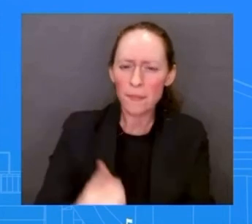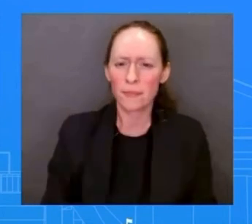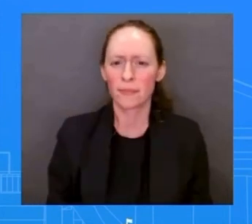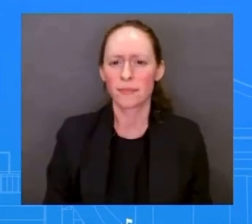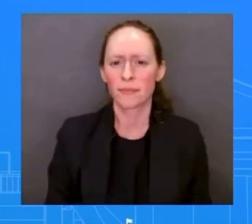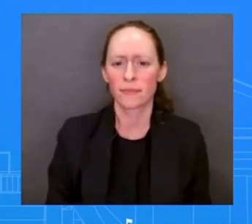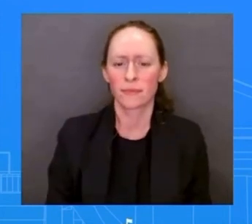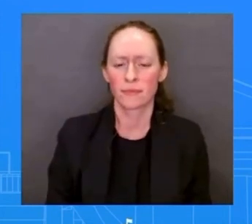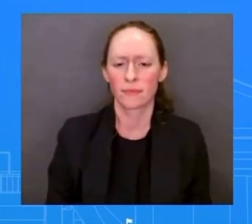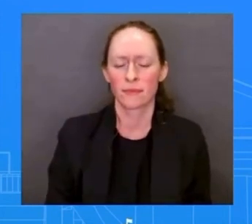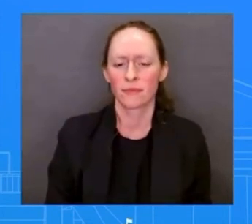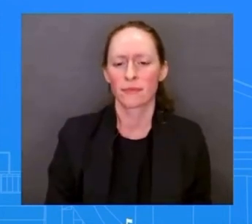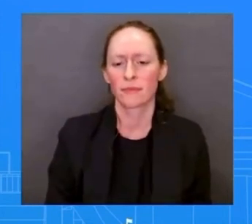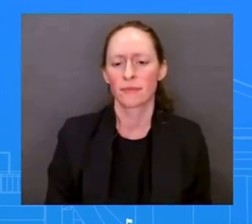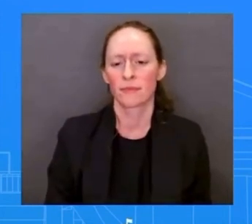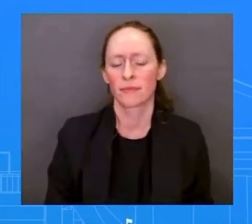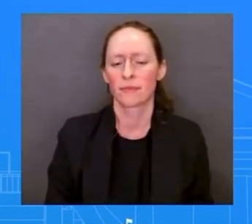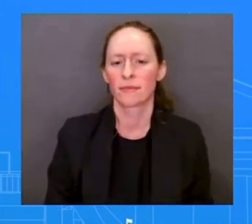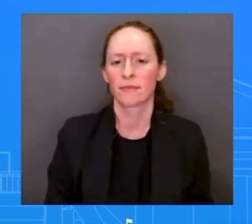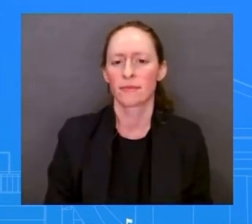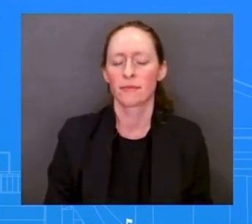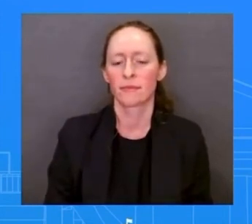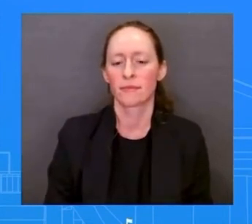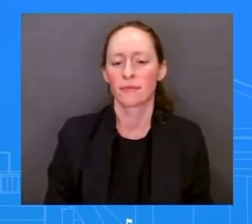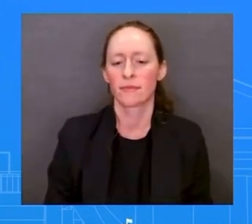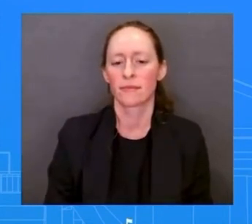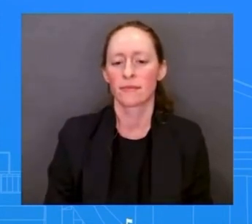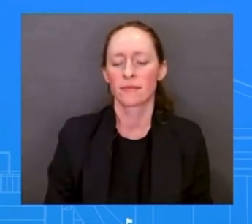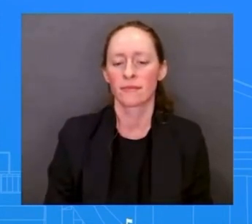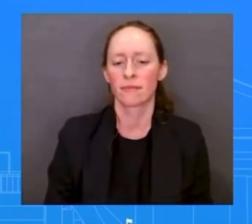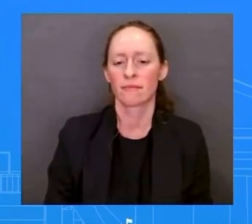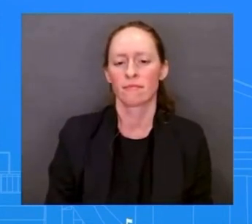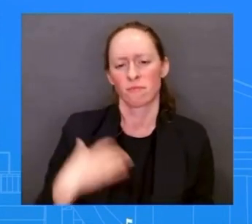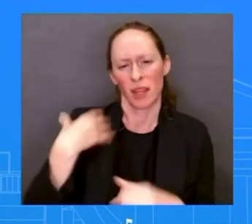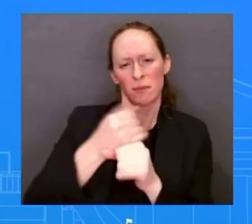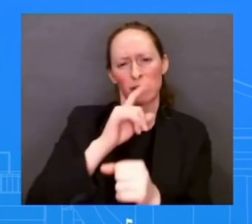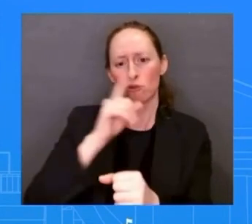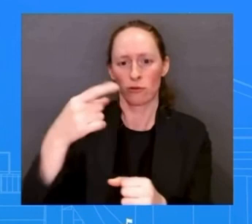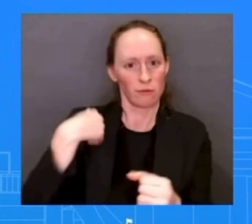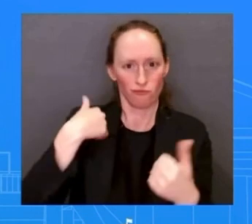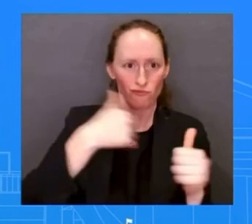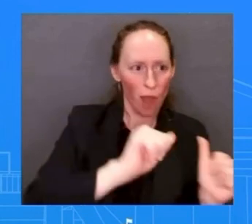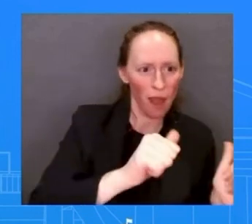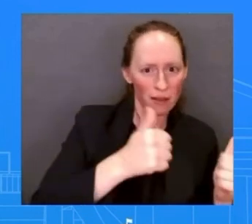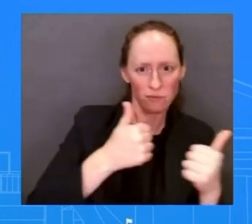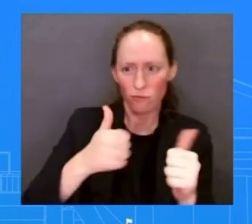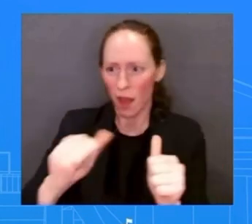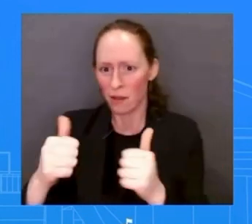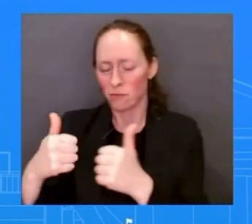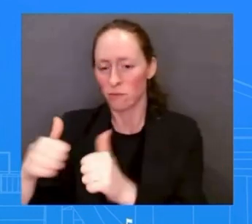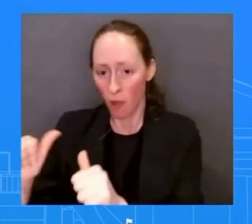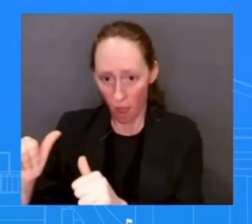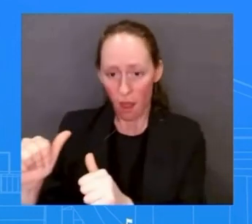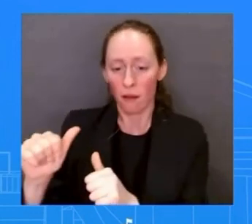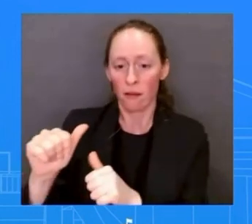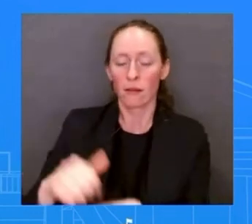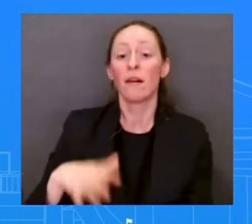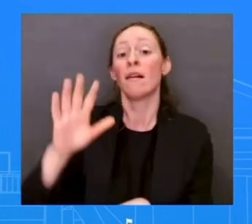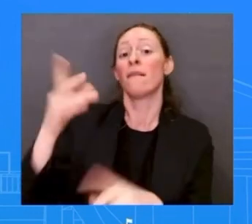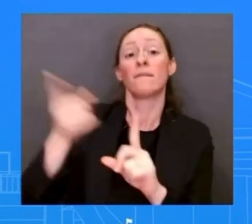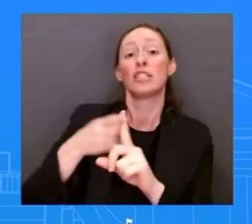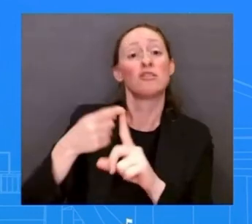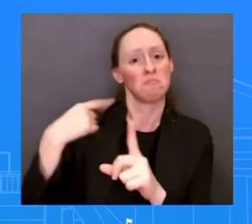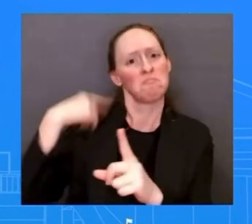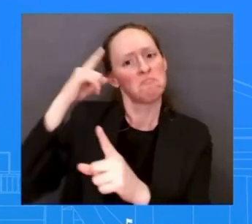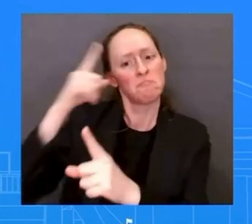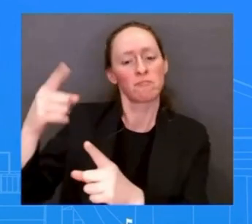today we announced two new steps, right? We announced pursuing the Higher Education Act rulemaking process, and we announced the 12-month